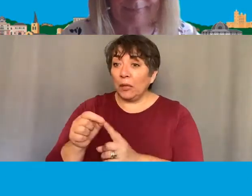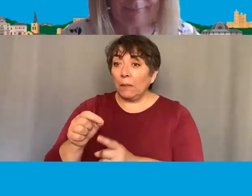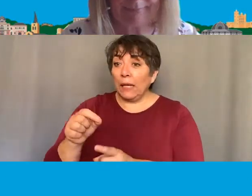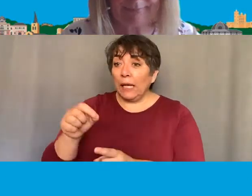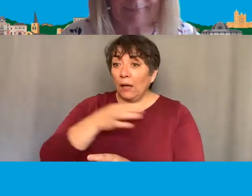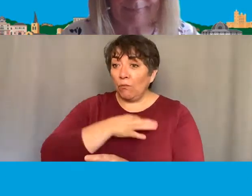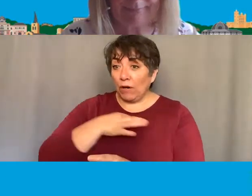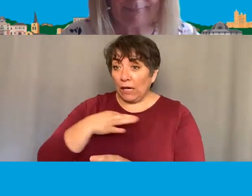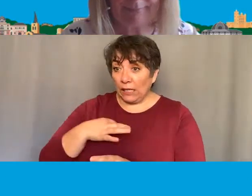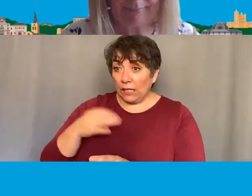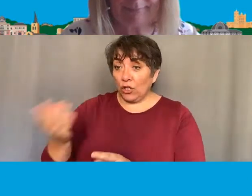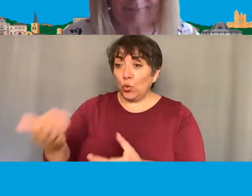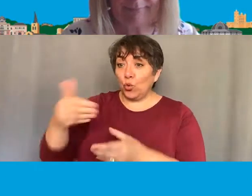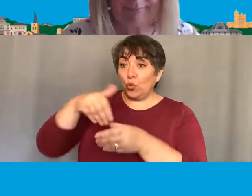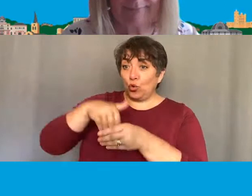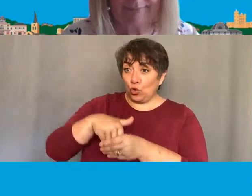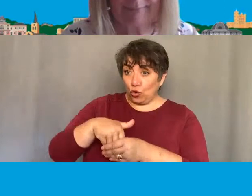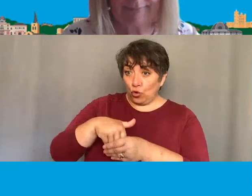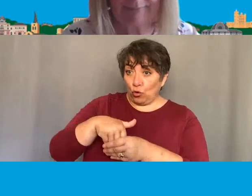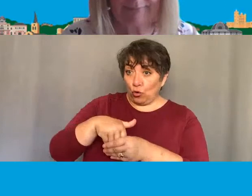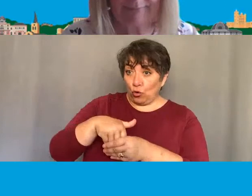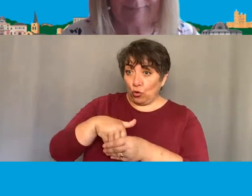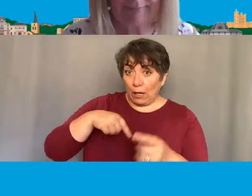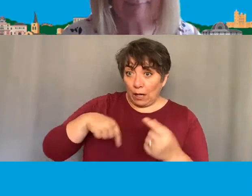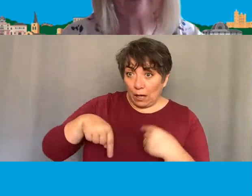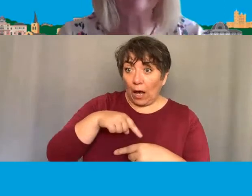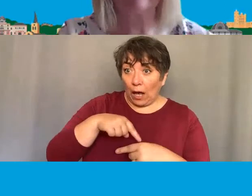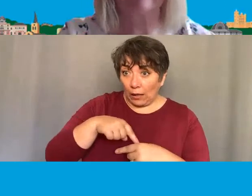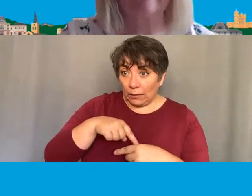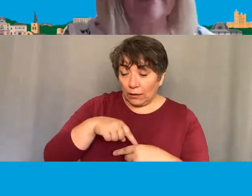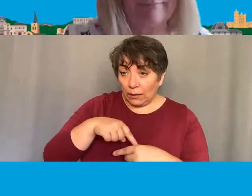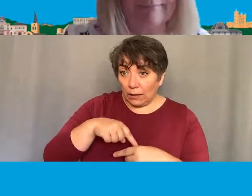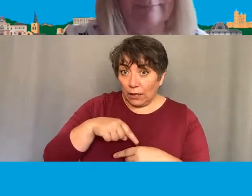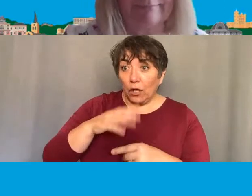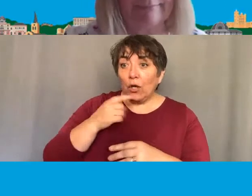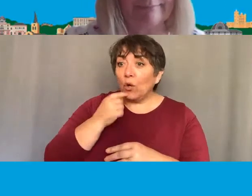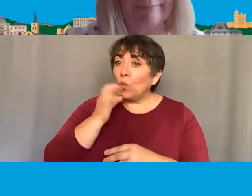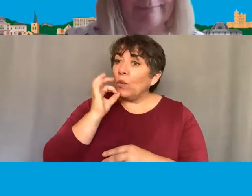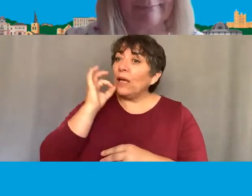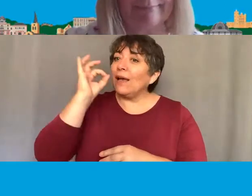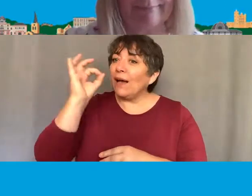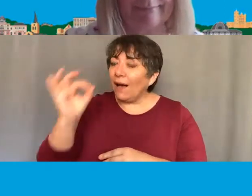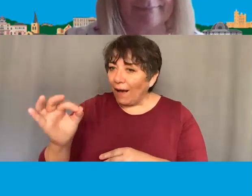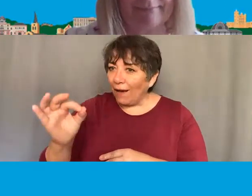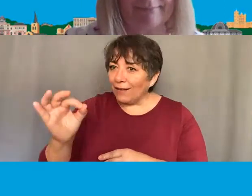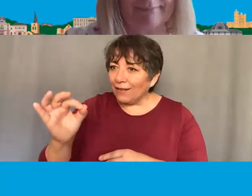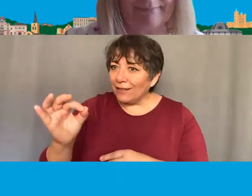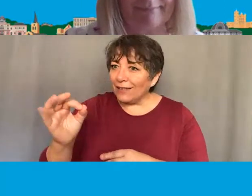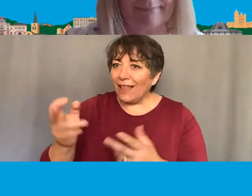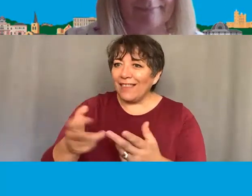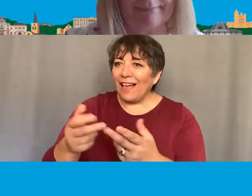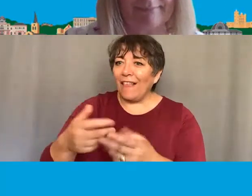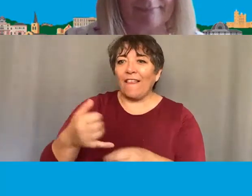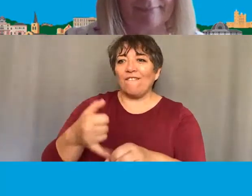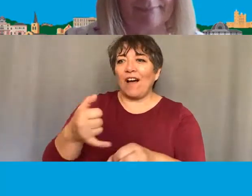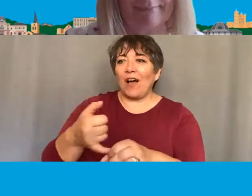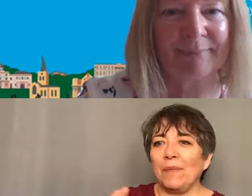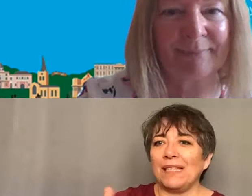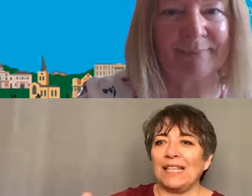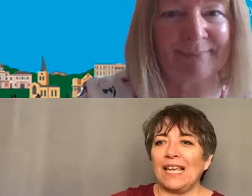that pharmacy could order on your behalf, but they'd have to do it via the MOL. And I will just ask Linda to check that I've got